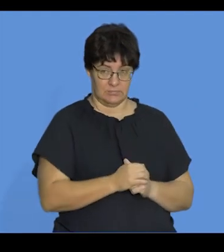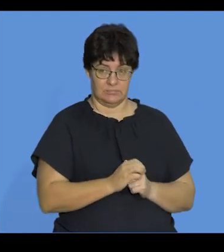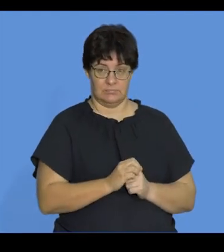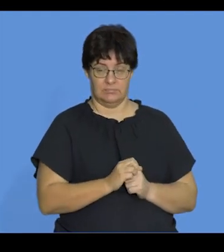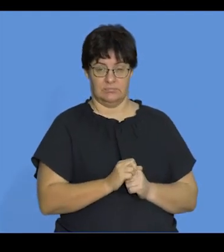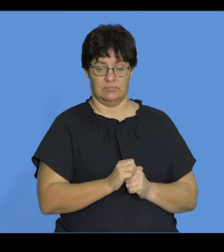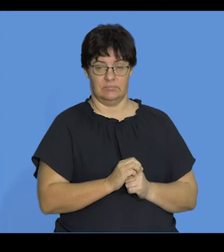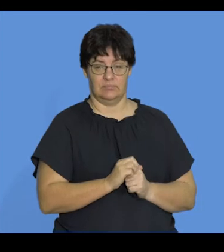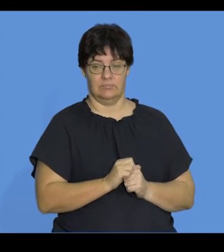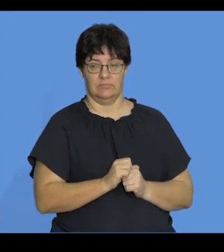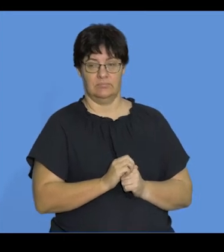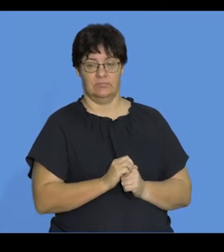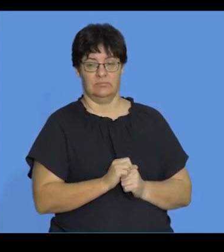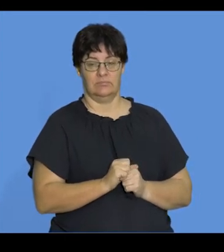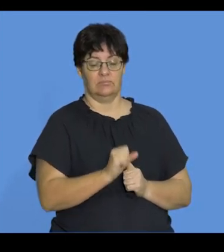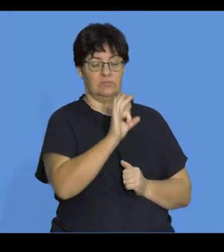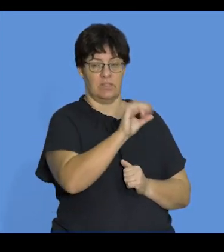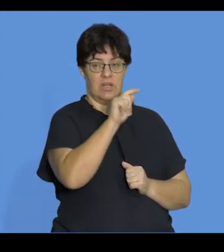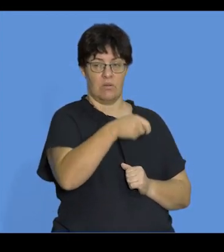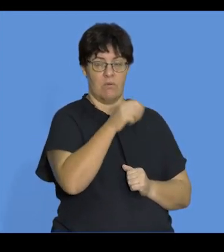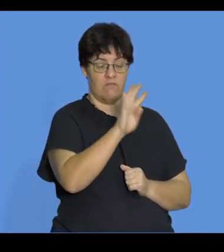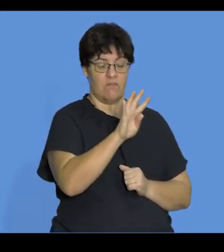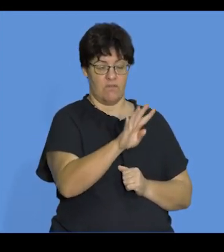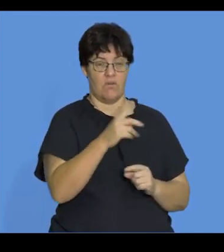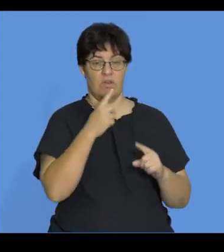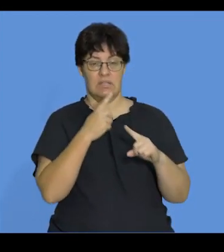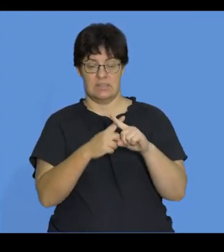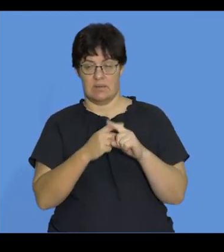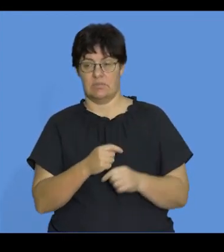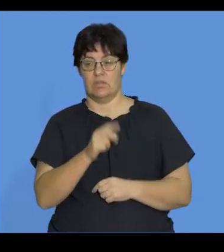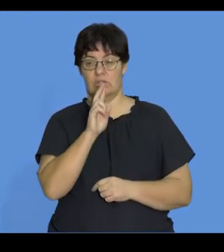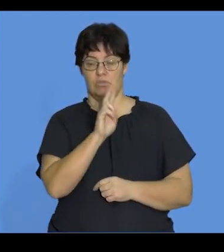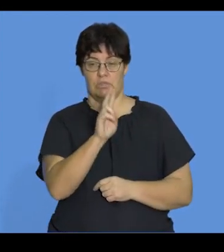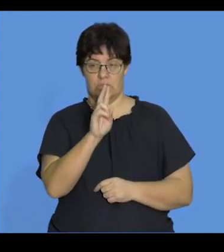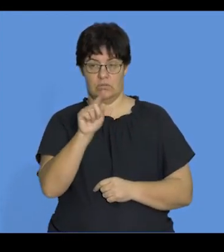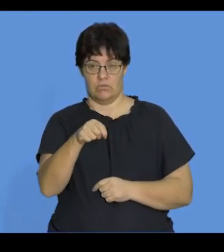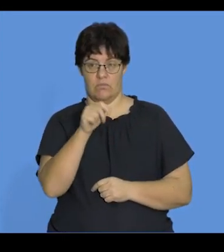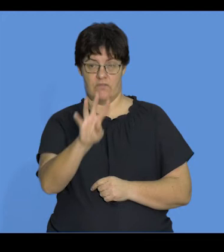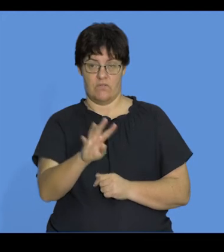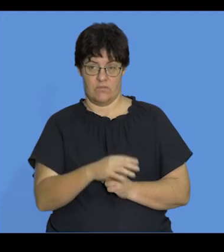simply do our calculation, 3.44 multiplied by